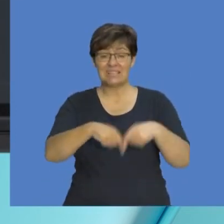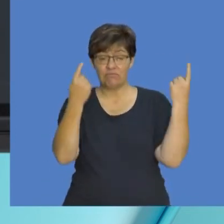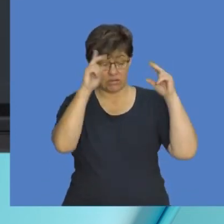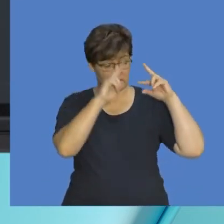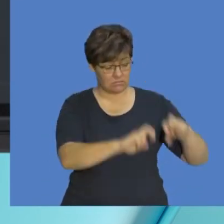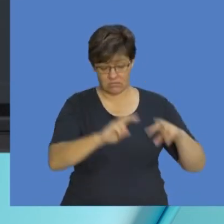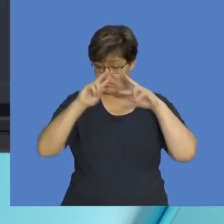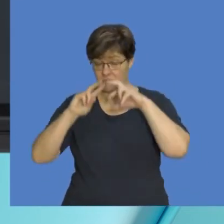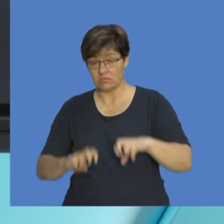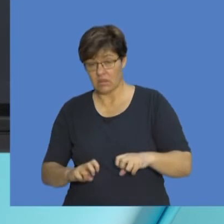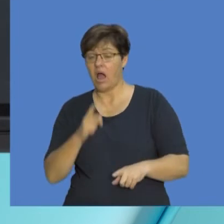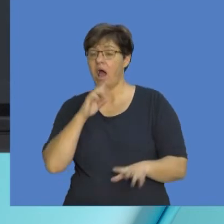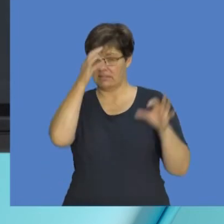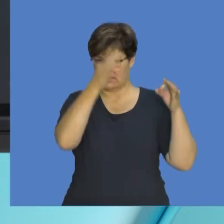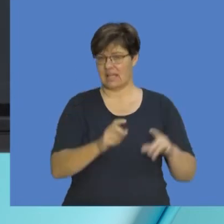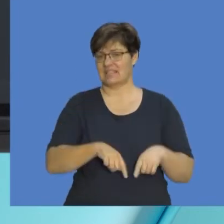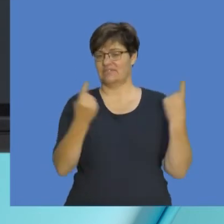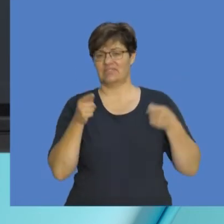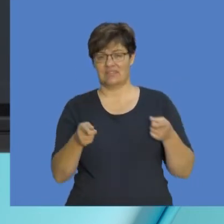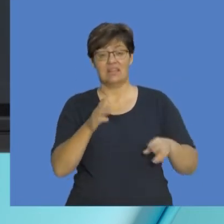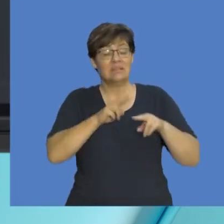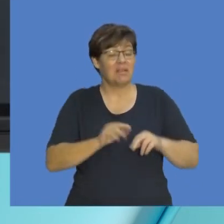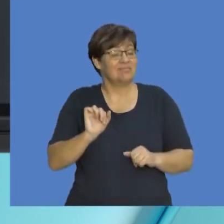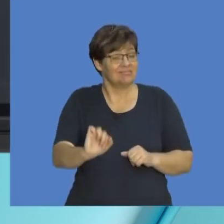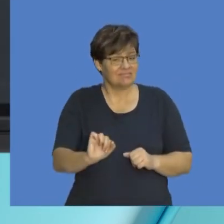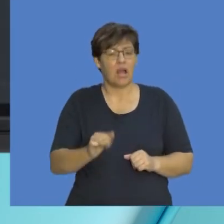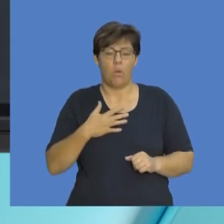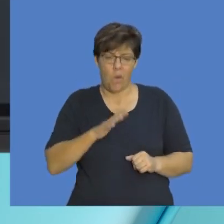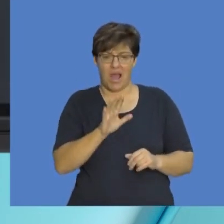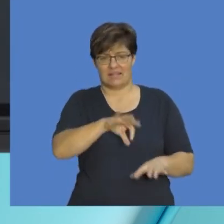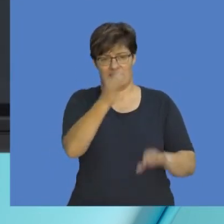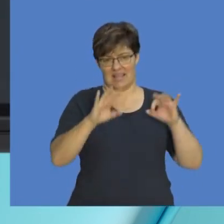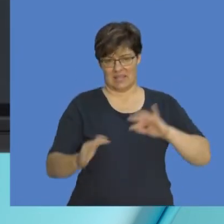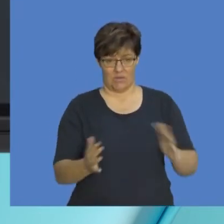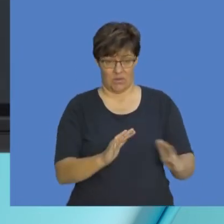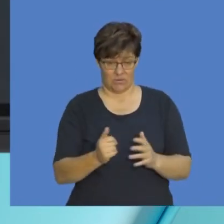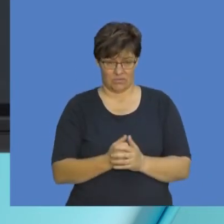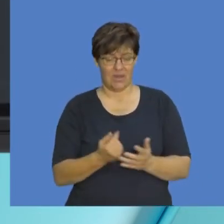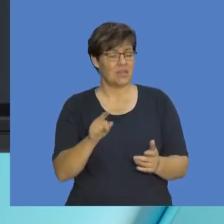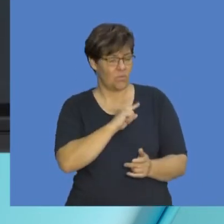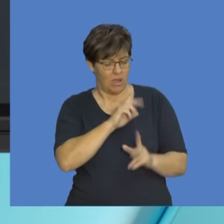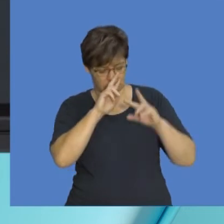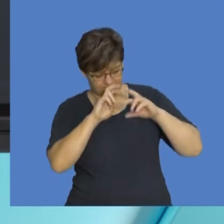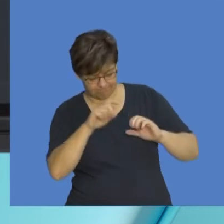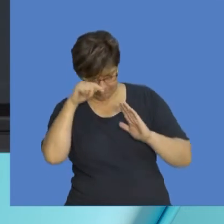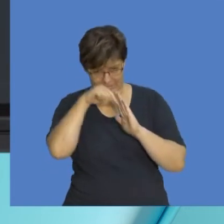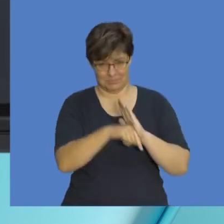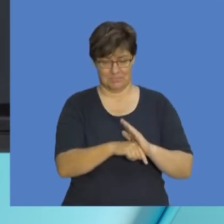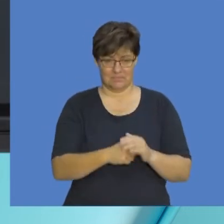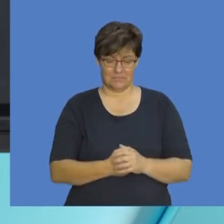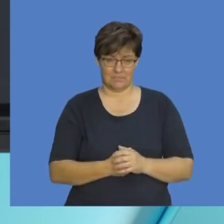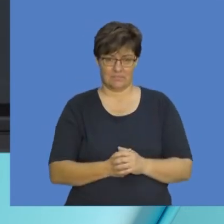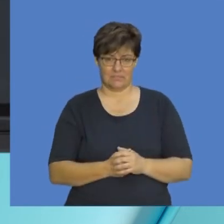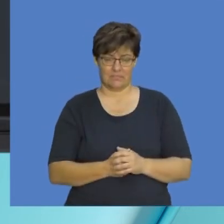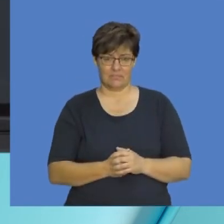arriving different conclusion based on their data, how they analyze that. So we have to interrogate that. Interrogate it more. And I